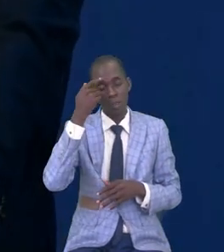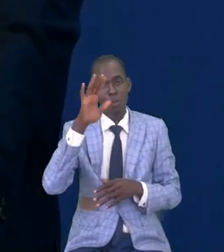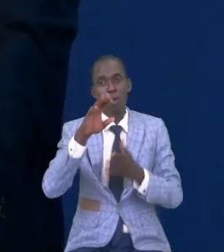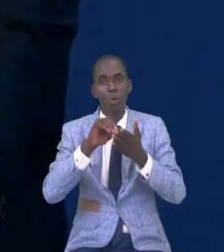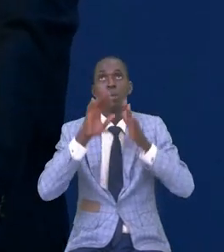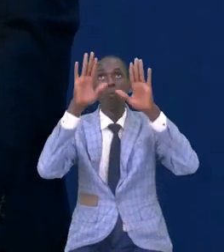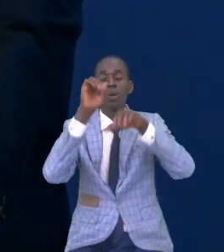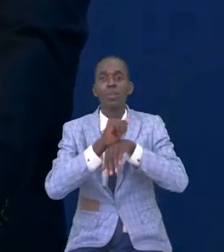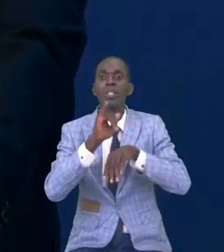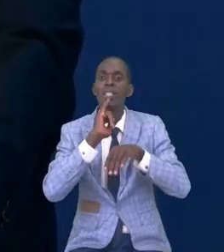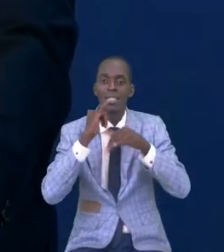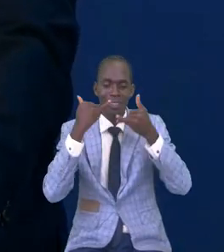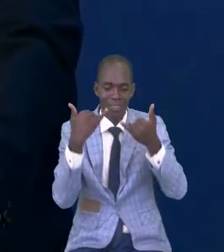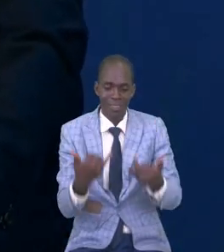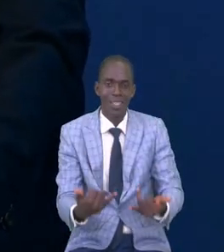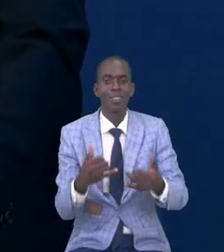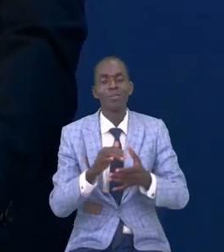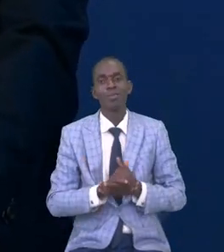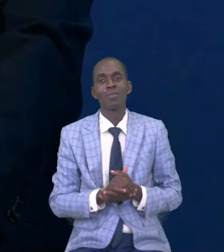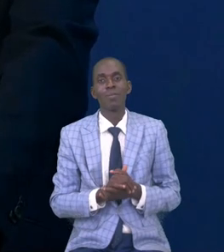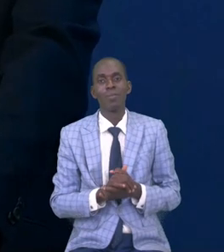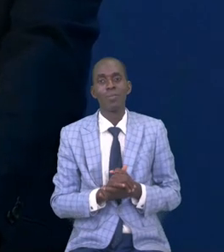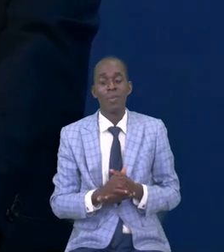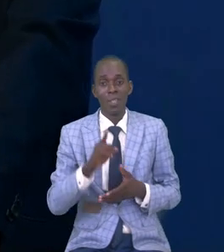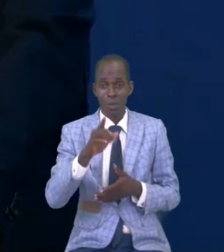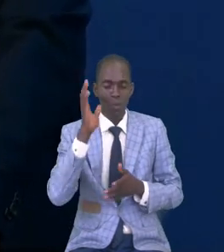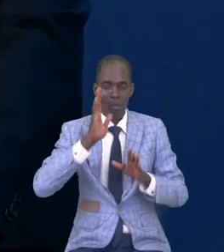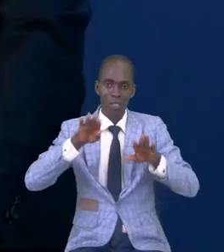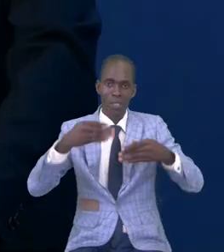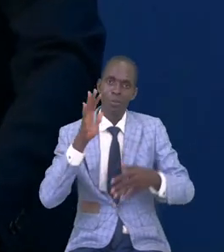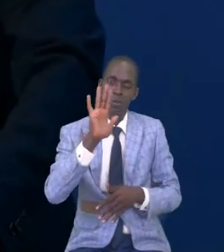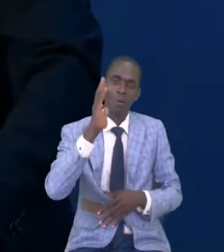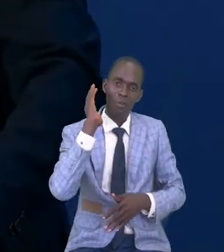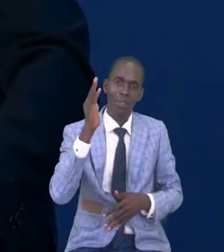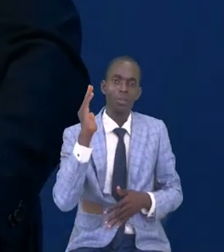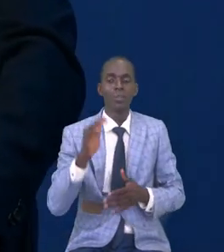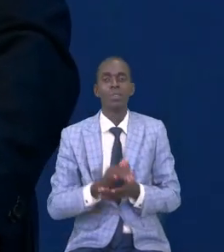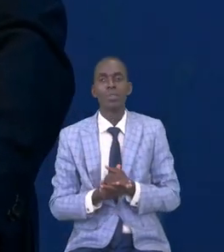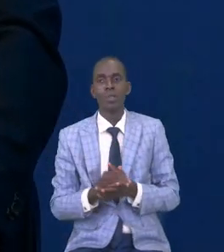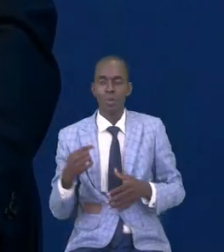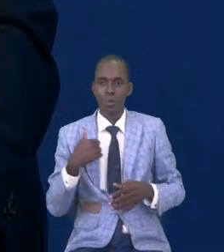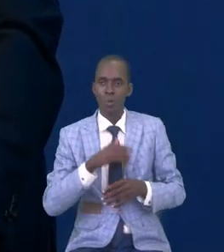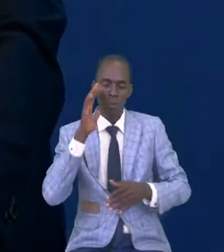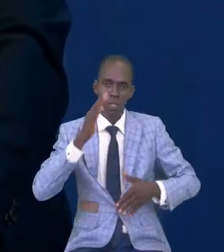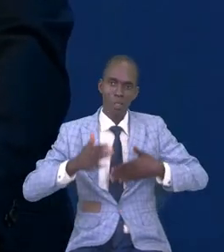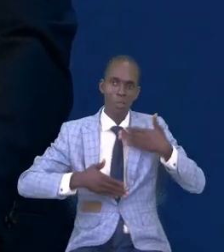And you will share your testimony. We will rejoice with